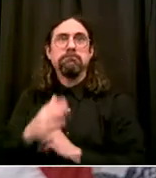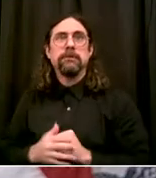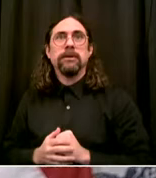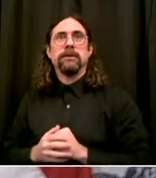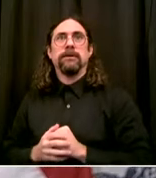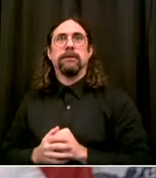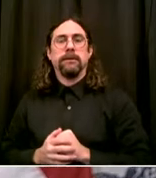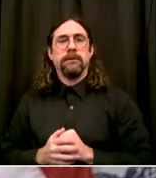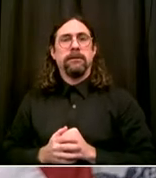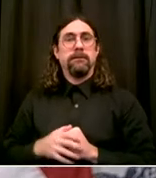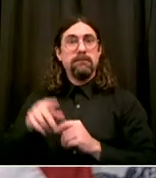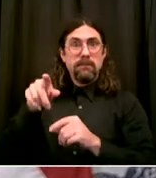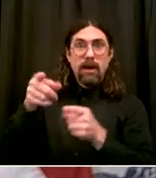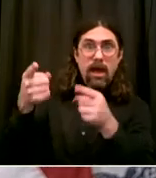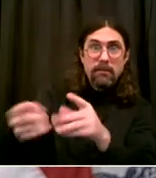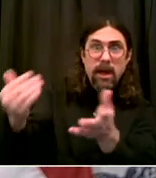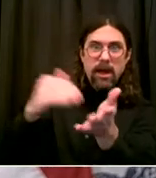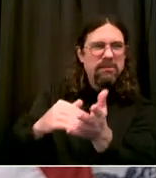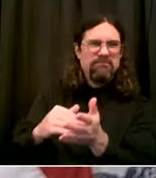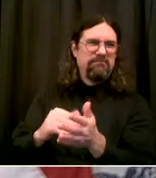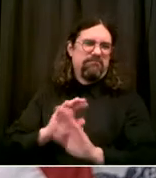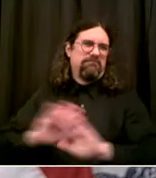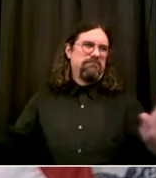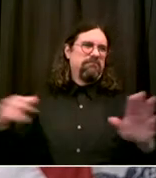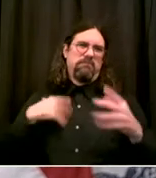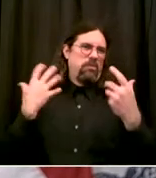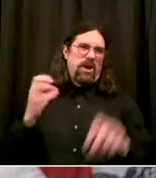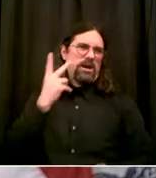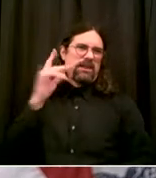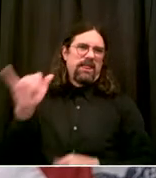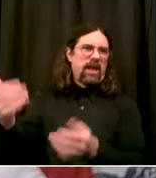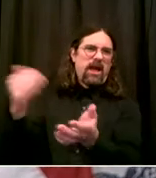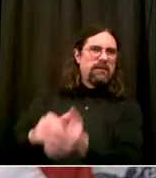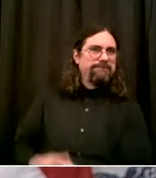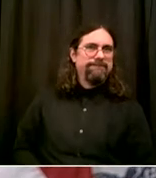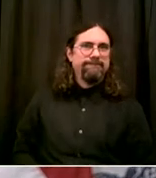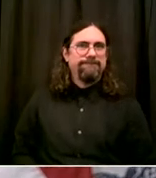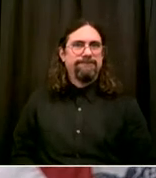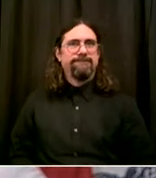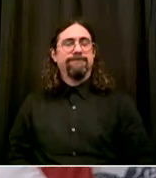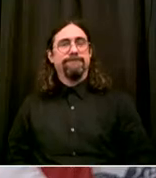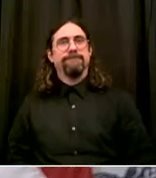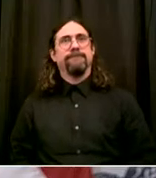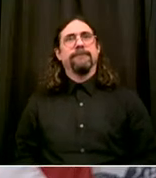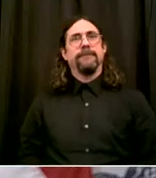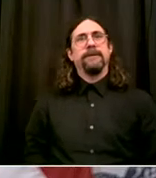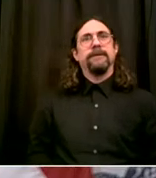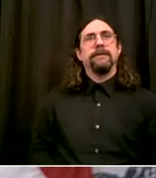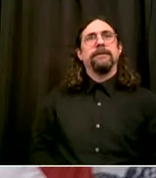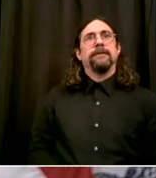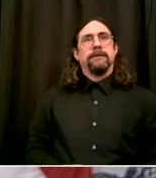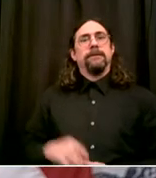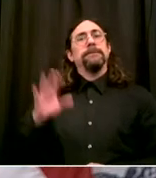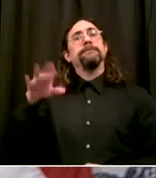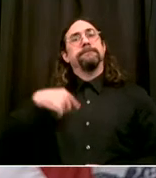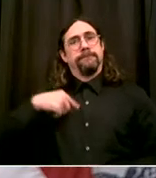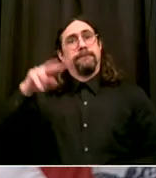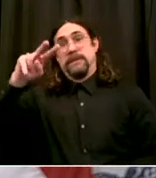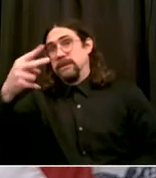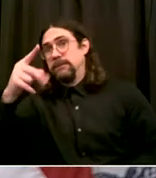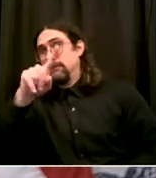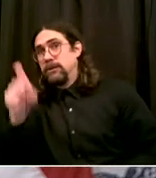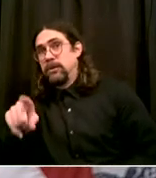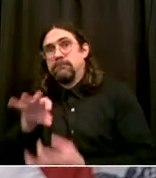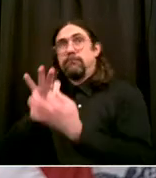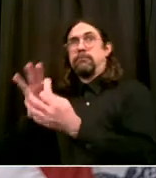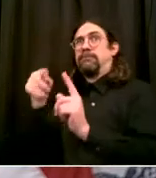And getting back to the vaccinations, you're launching an aggressive campaign to vaccinate New Yorkers in January. Why wasn't this